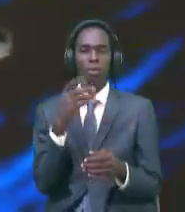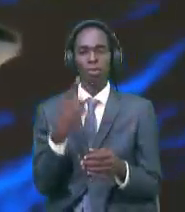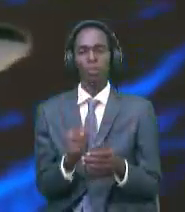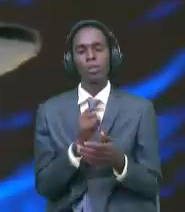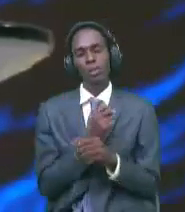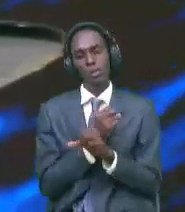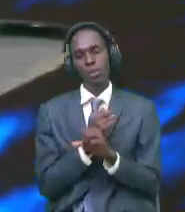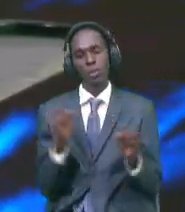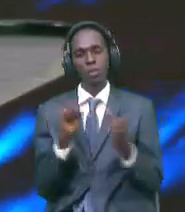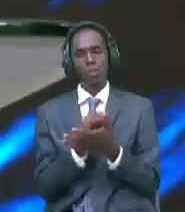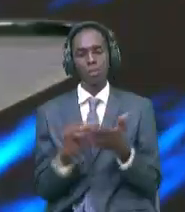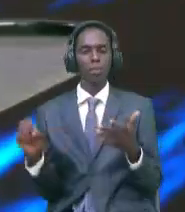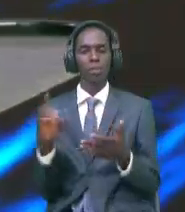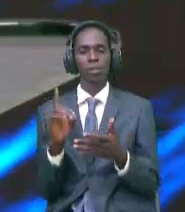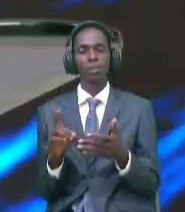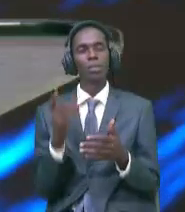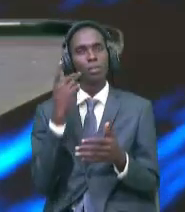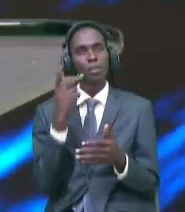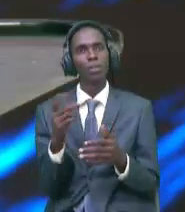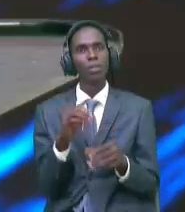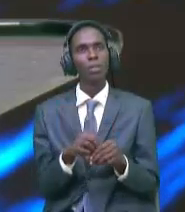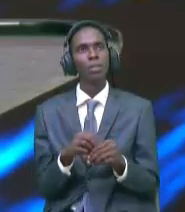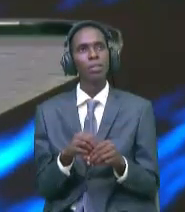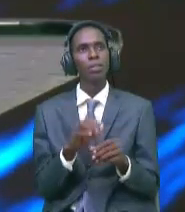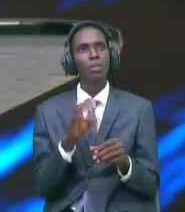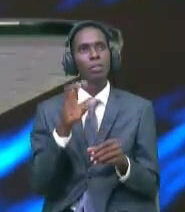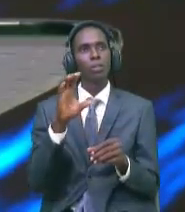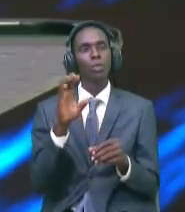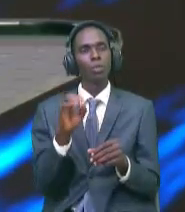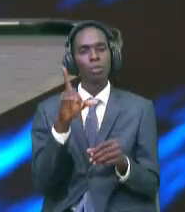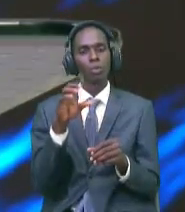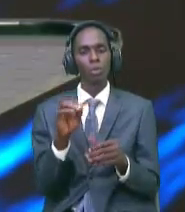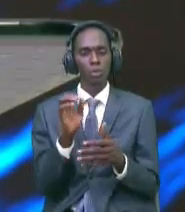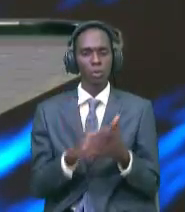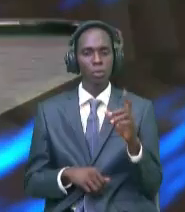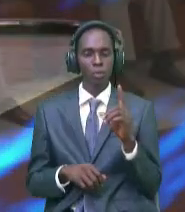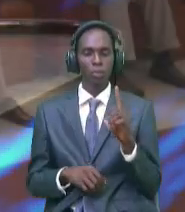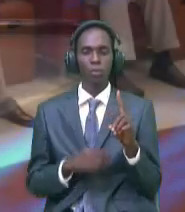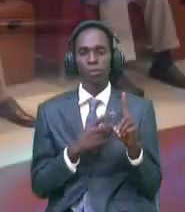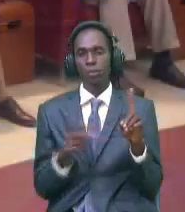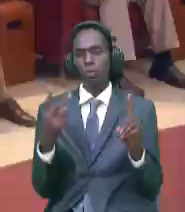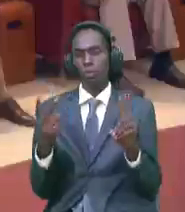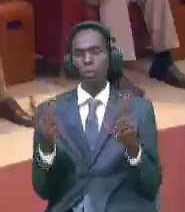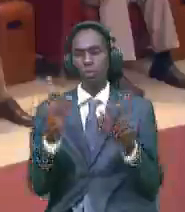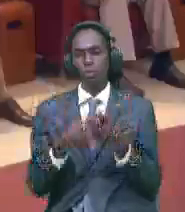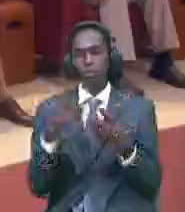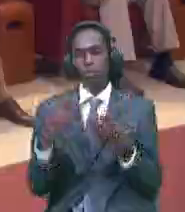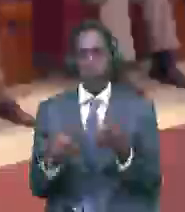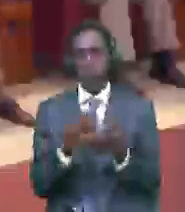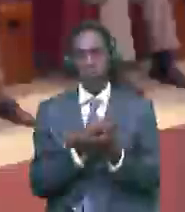In Colossians chapter 1, verse 2, to the saints and faithful brethren